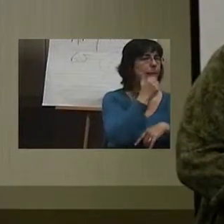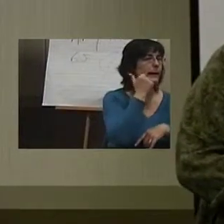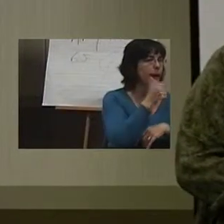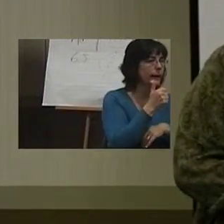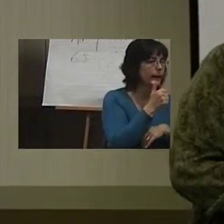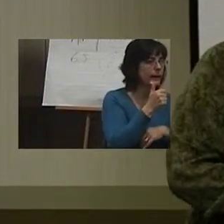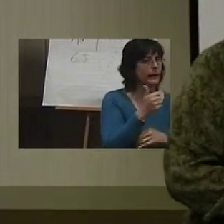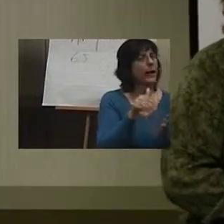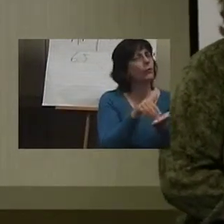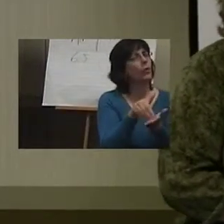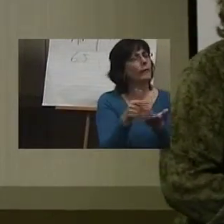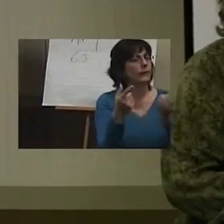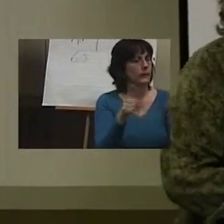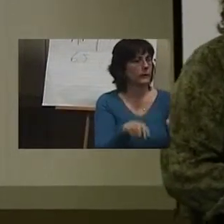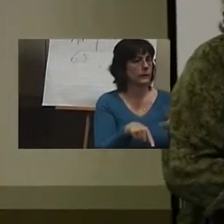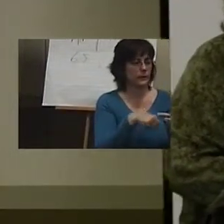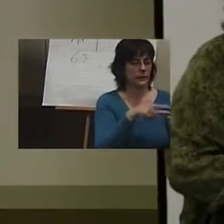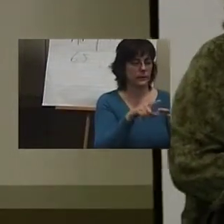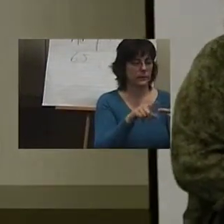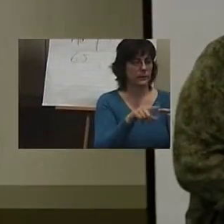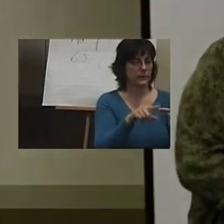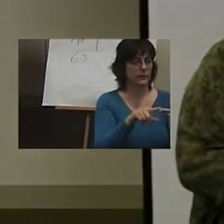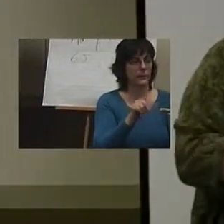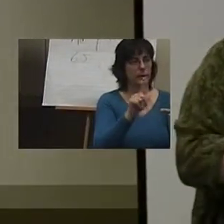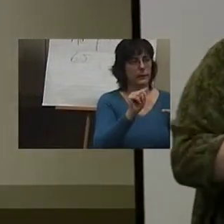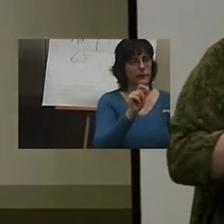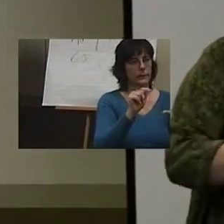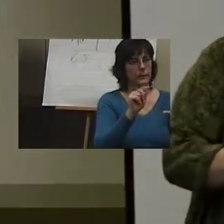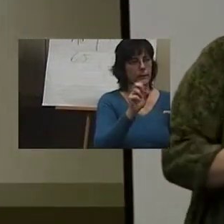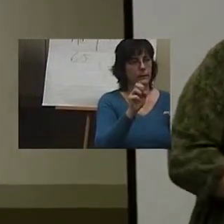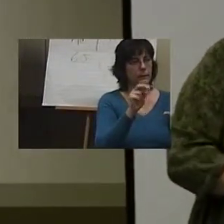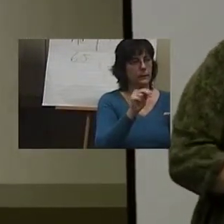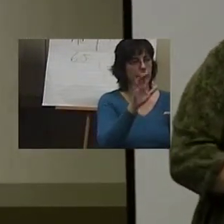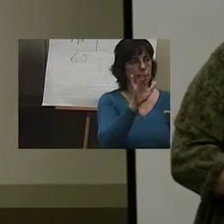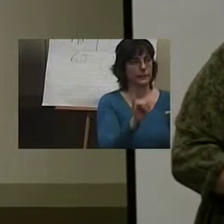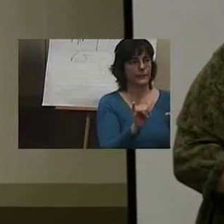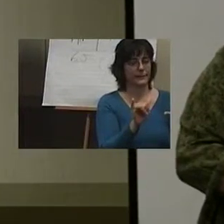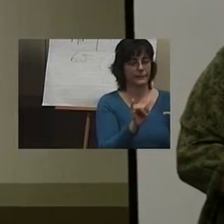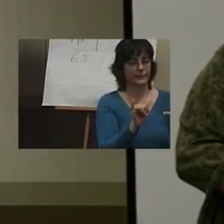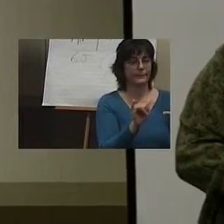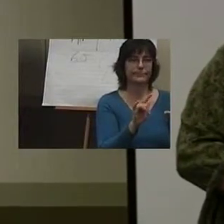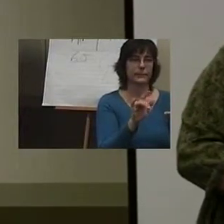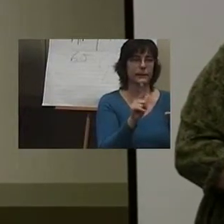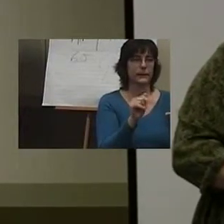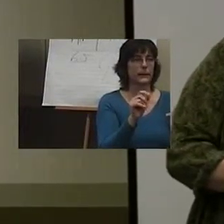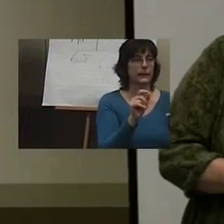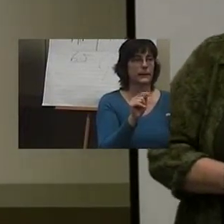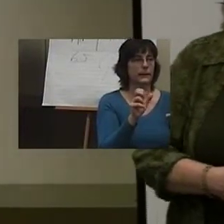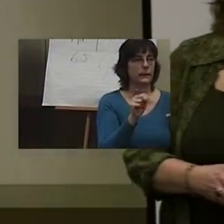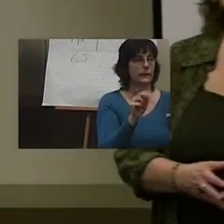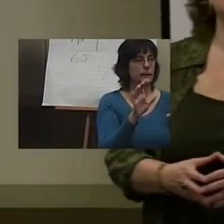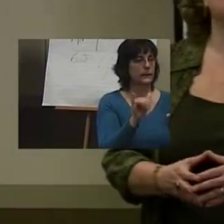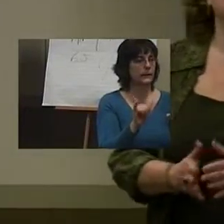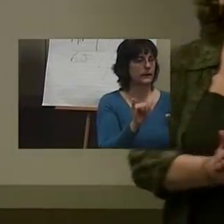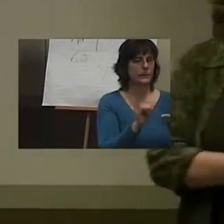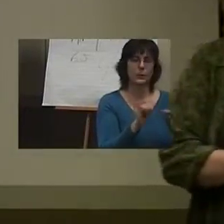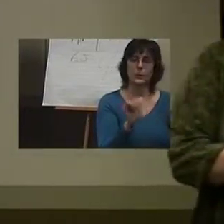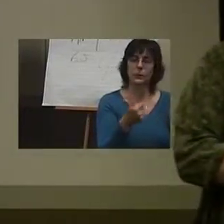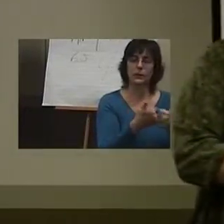at the frequency. The latency, this one is always very challenging, because the latency is